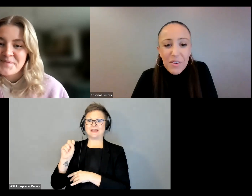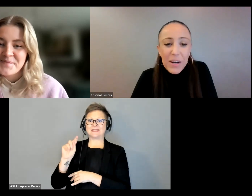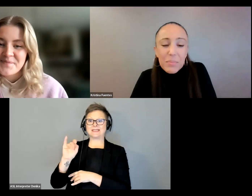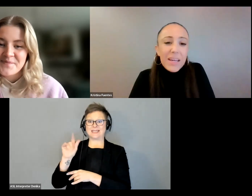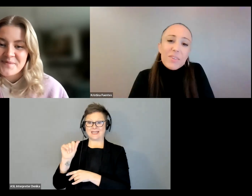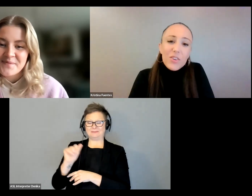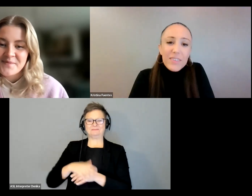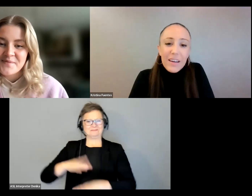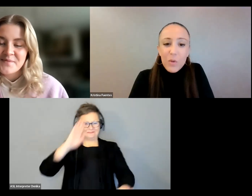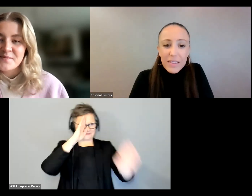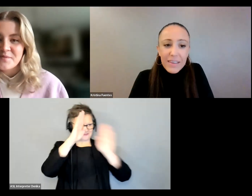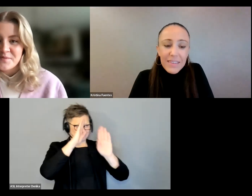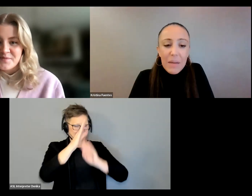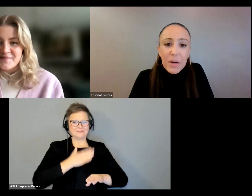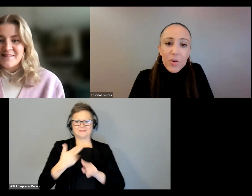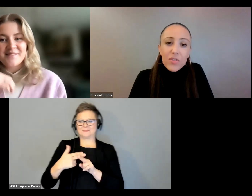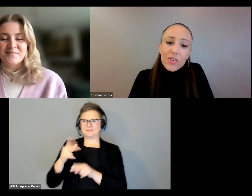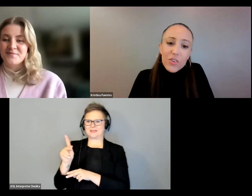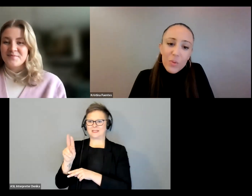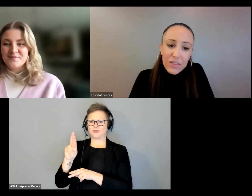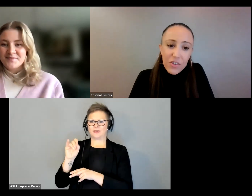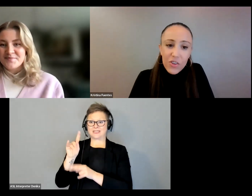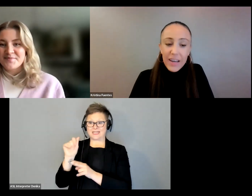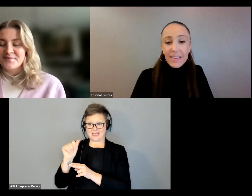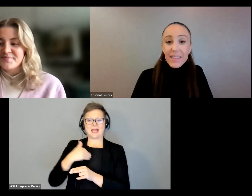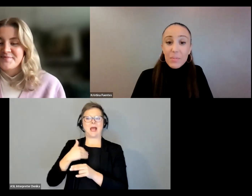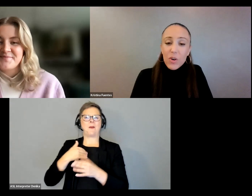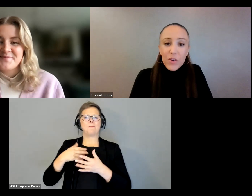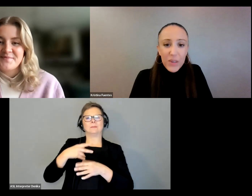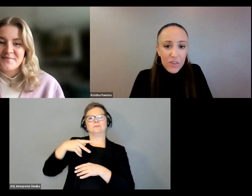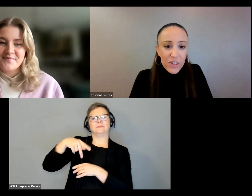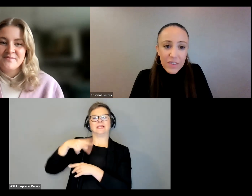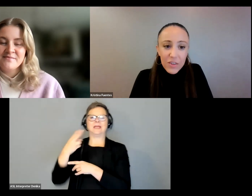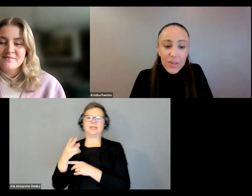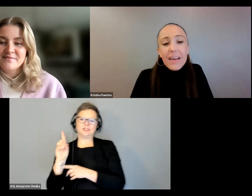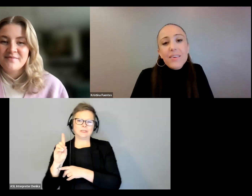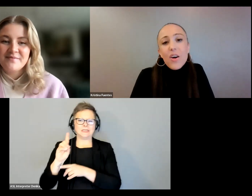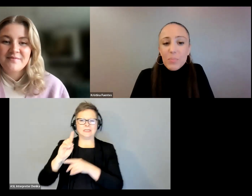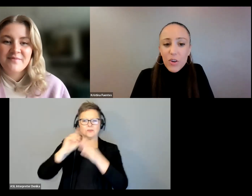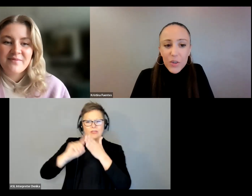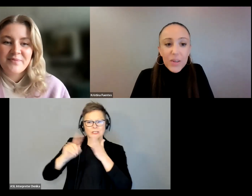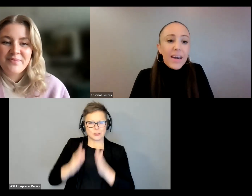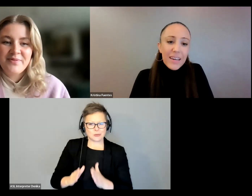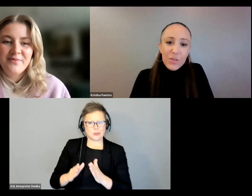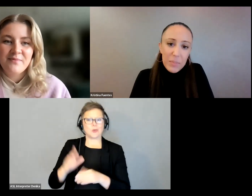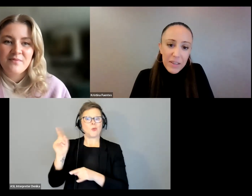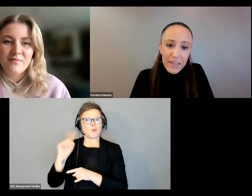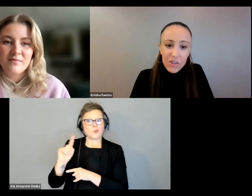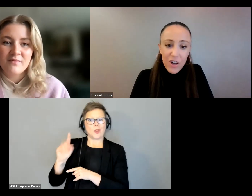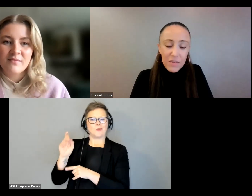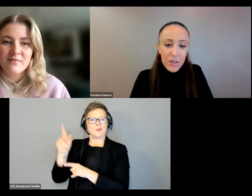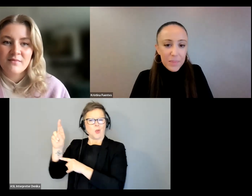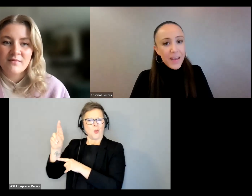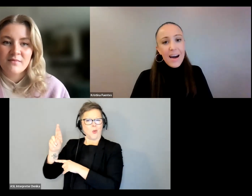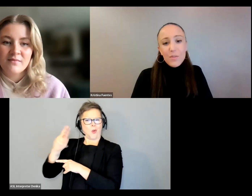Hi, everyone. My name is Cristina Fuentes, and I'm a postdoctoral researcher in the Bloorview Research Institute at the Holland Bloorview Kids